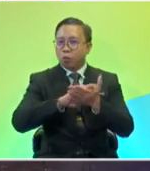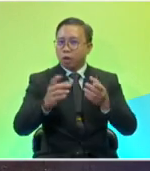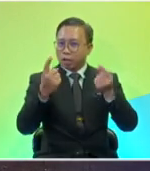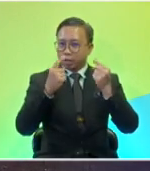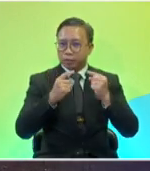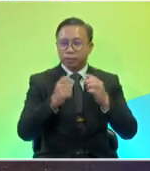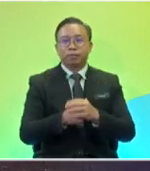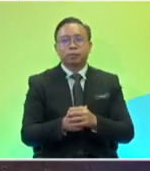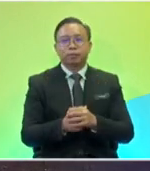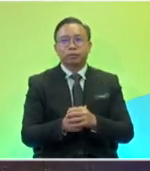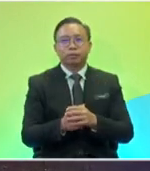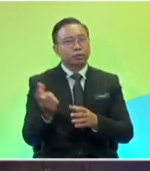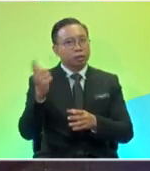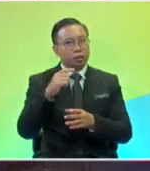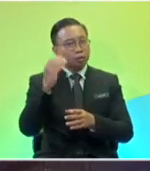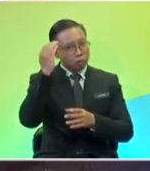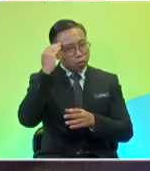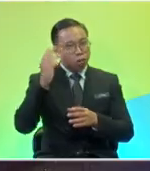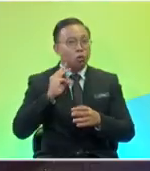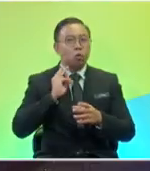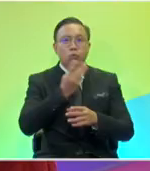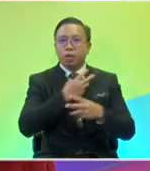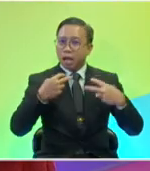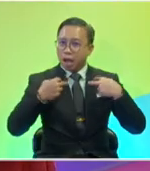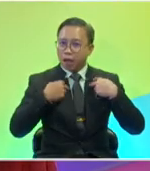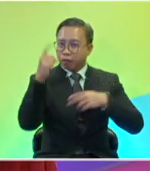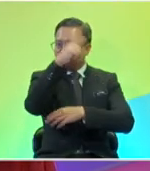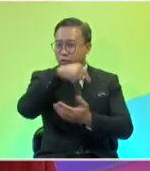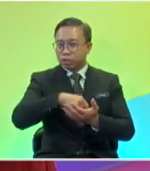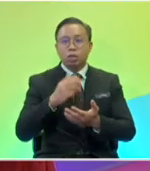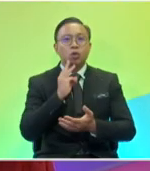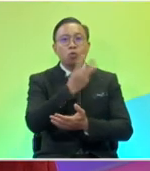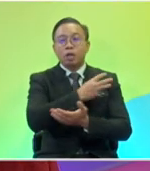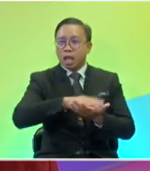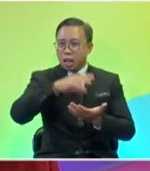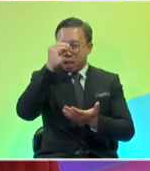welcome. Thank you. So let us know what we have today. Okay, today we are going to learn something.